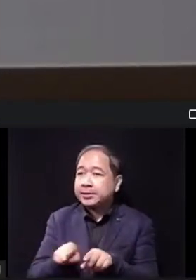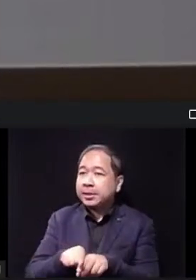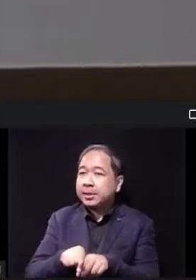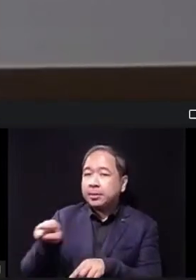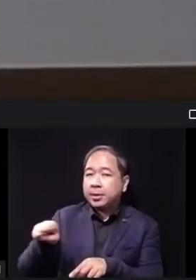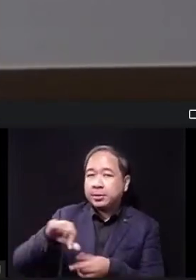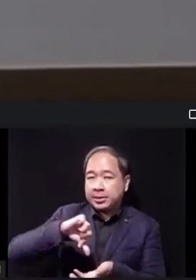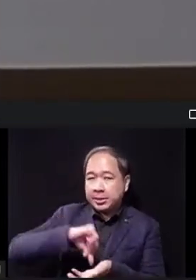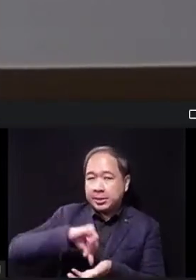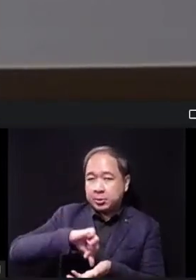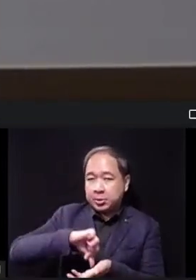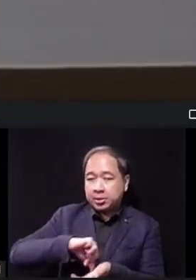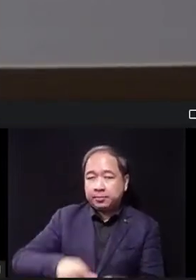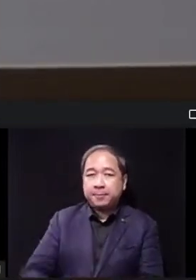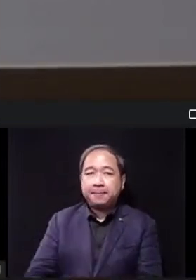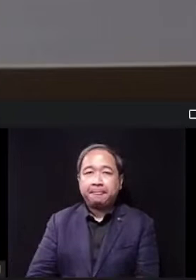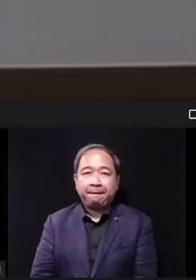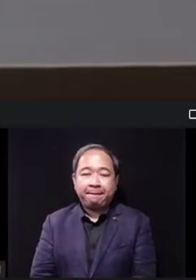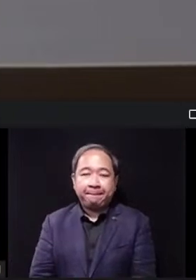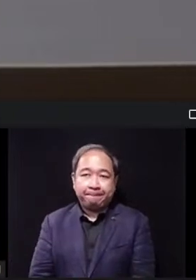gave.